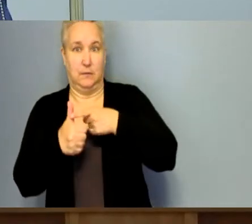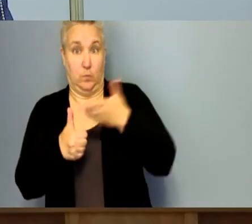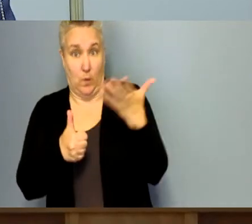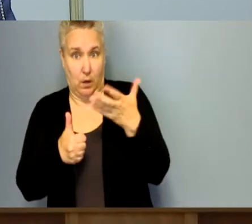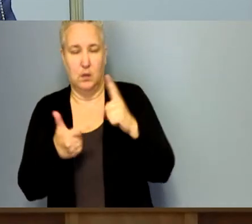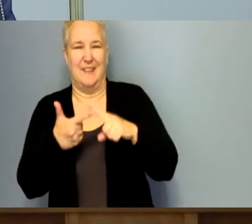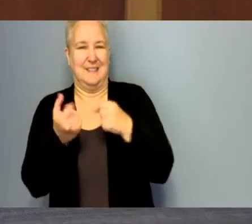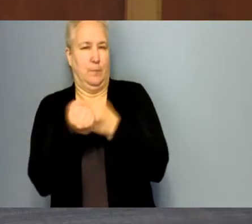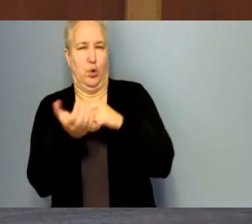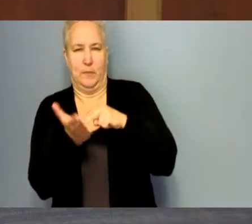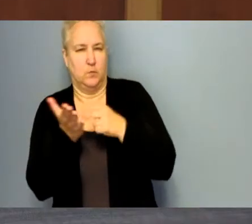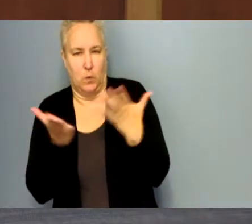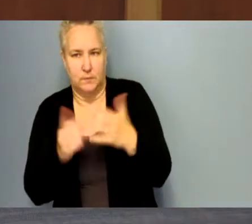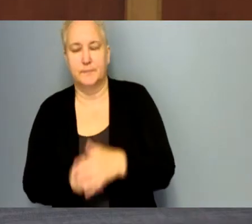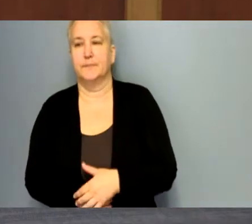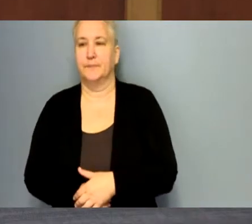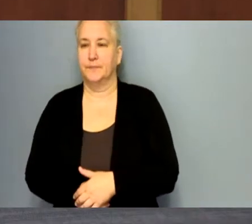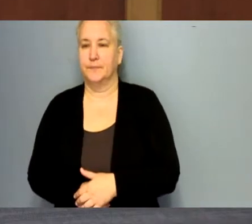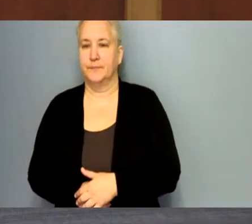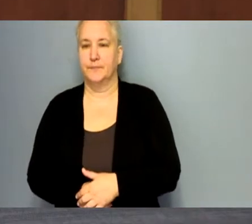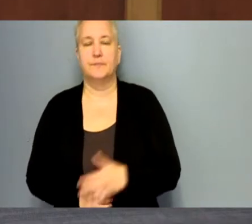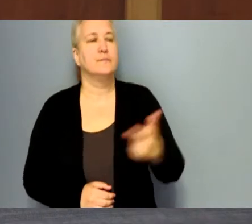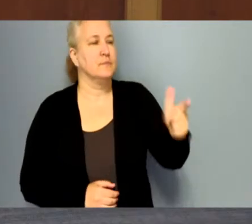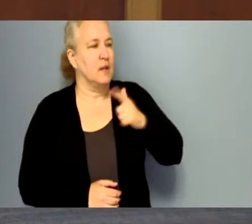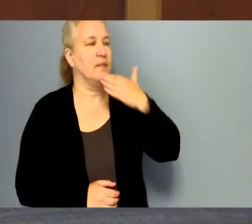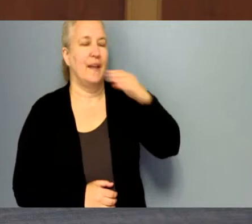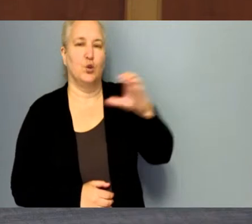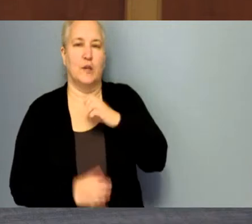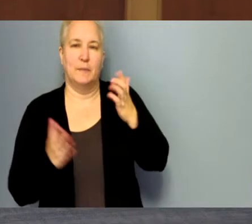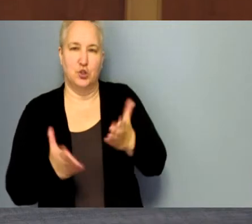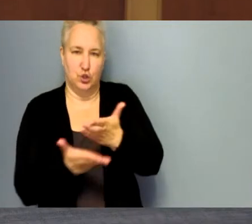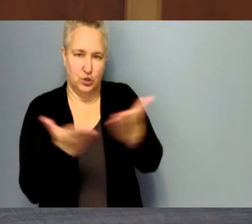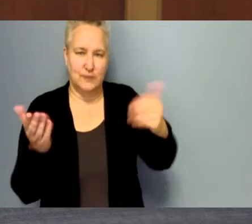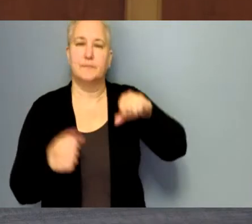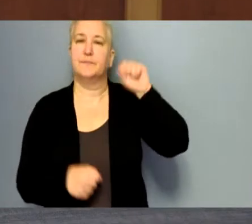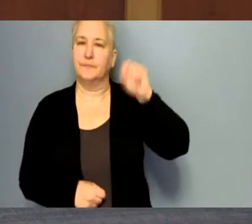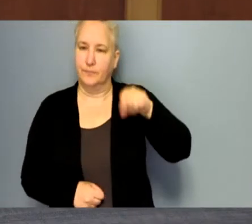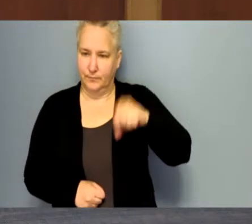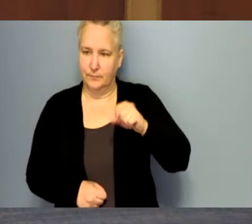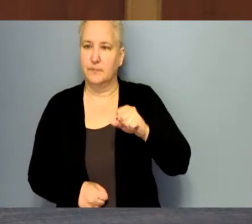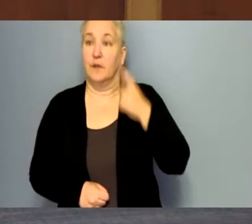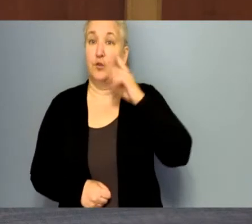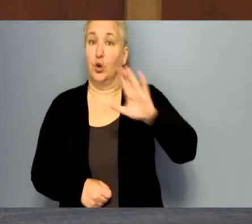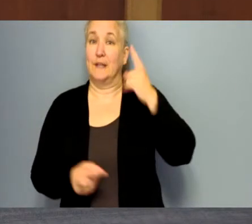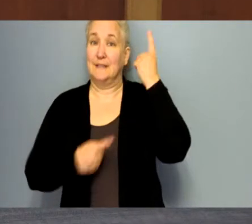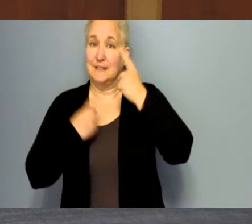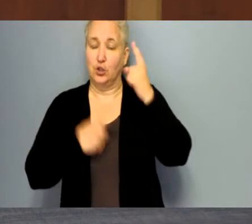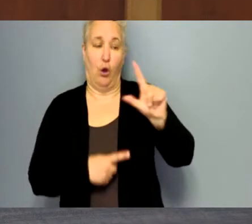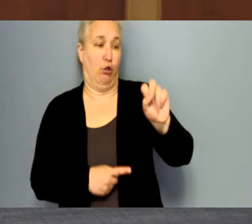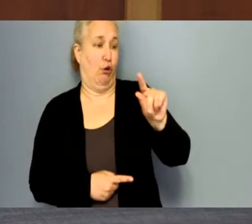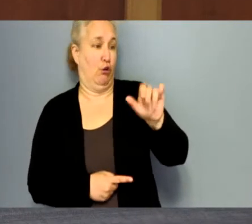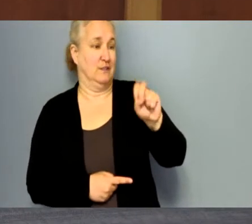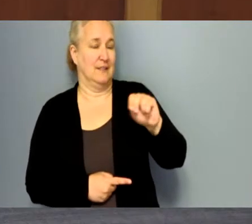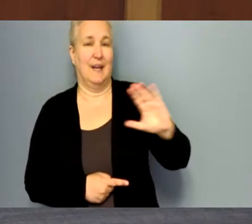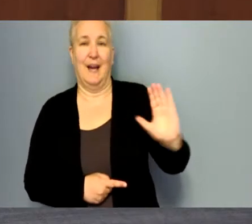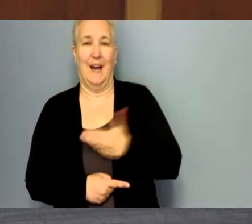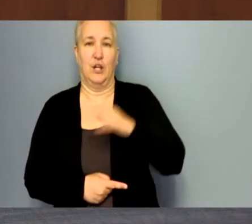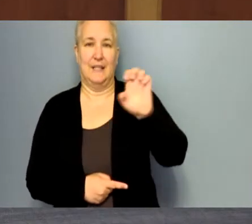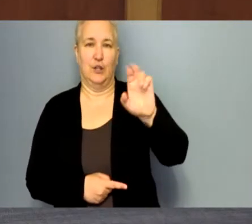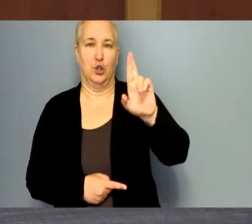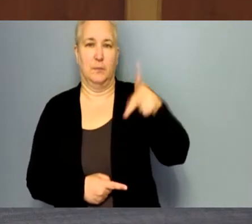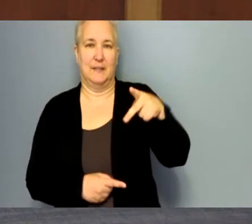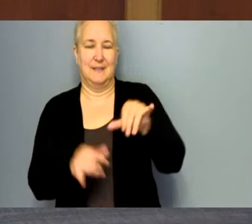is. How about that? Sure. Thank you, Commissioners. Yes, we have this for your consideration. Lawson is our ERP system. It